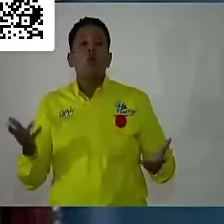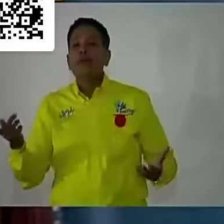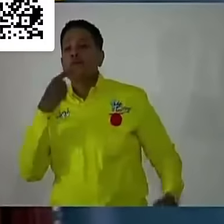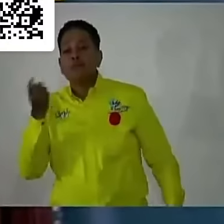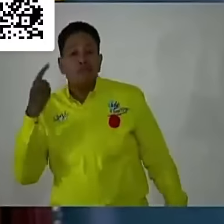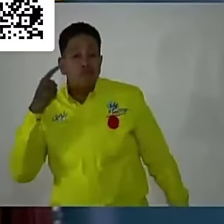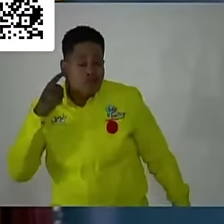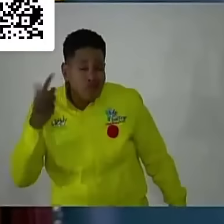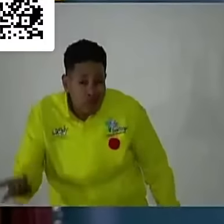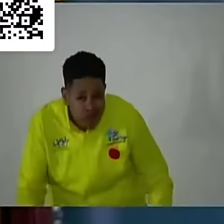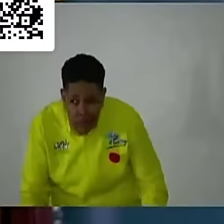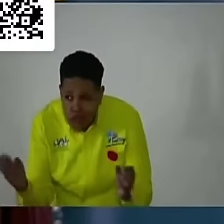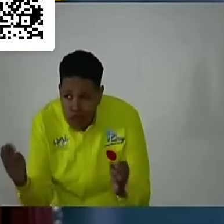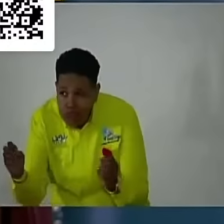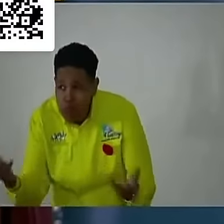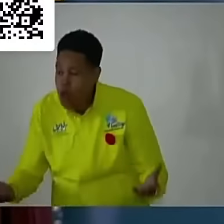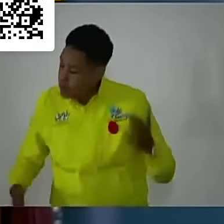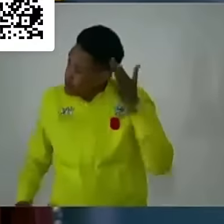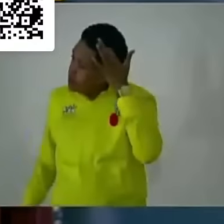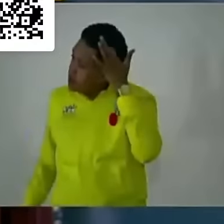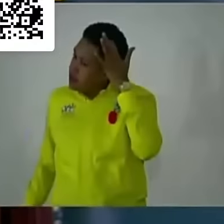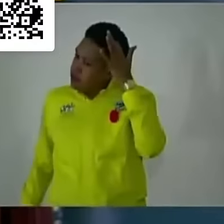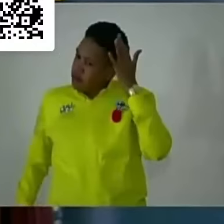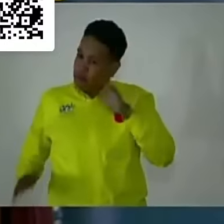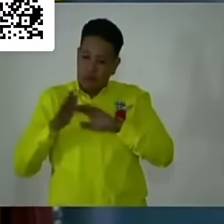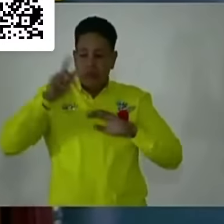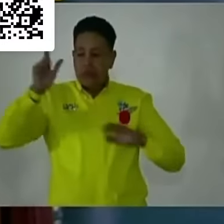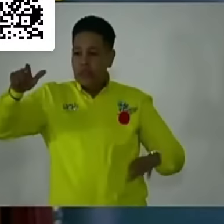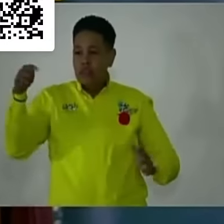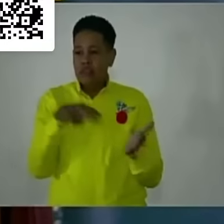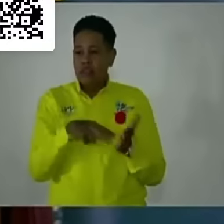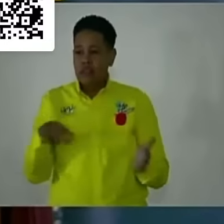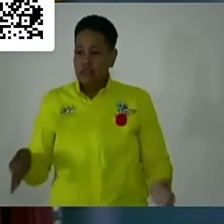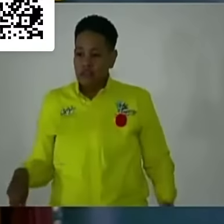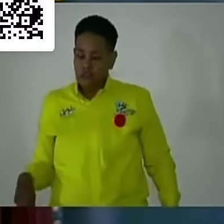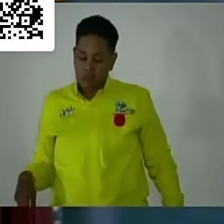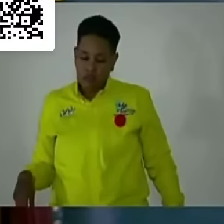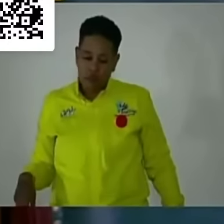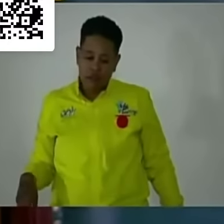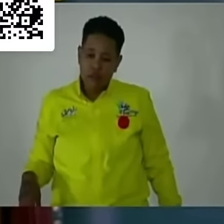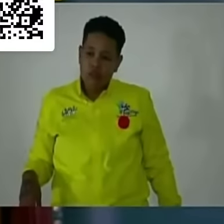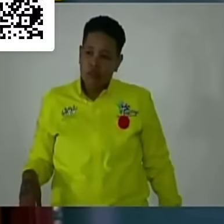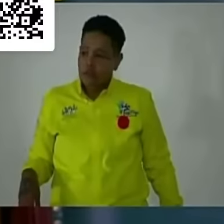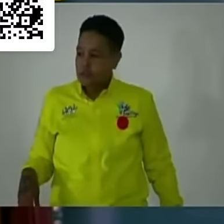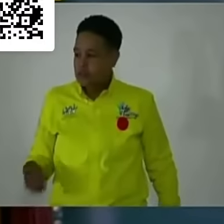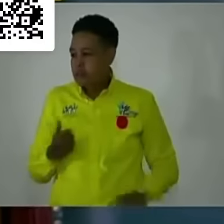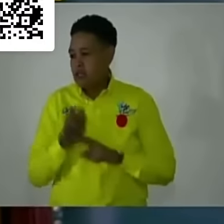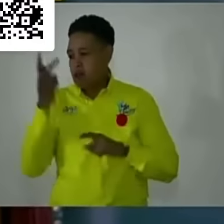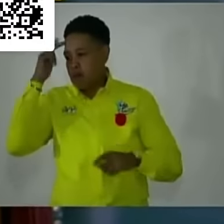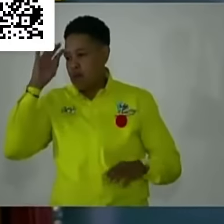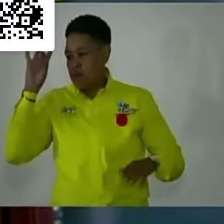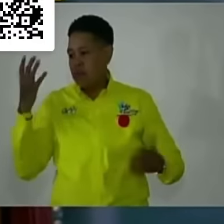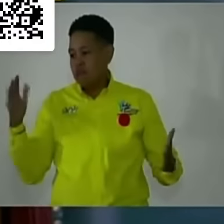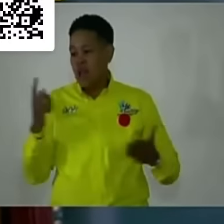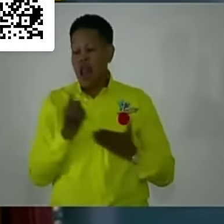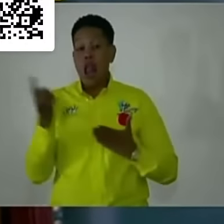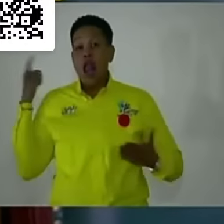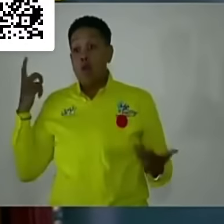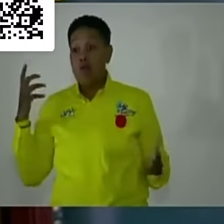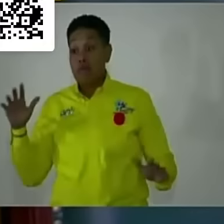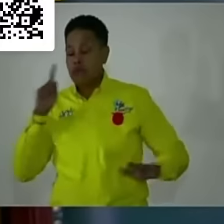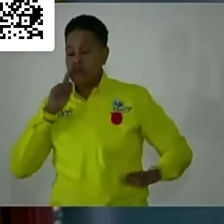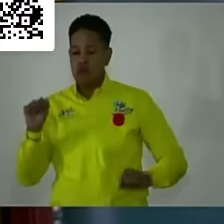they're speaking to. You don't need to stand. The Prime Minister did so last week, and